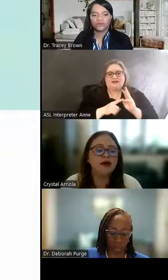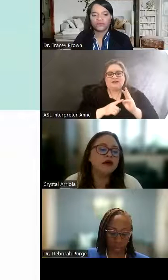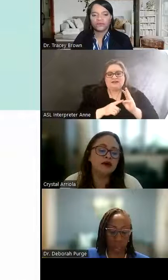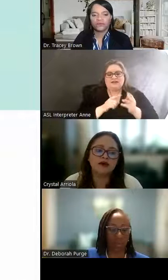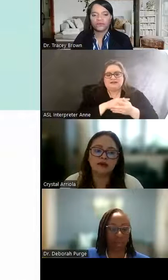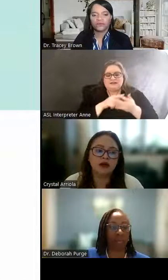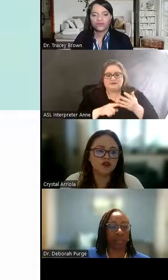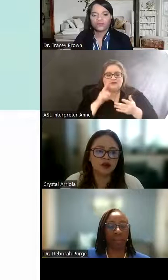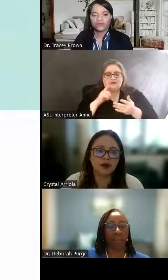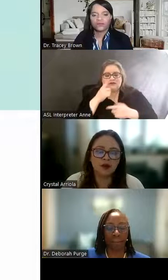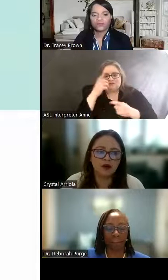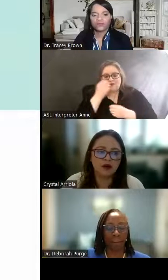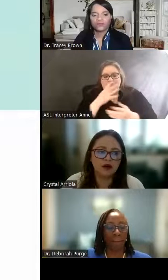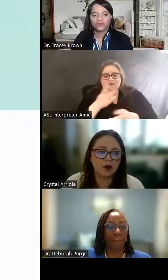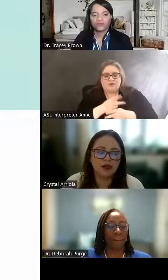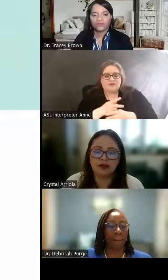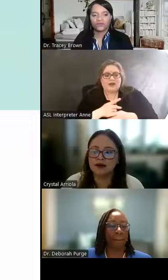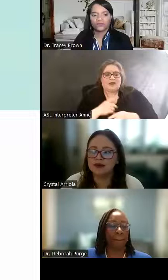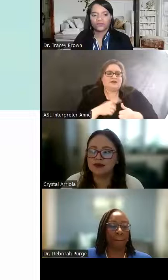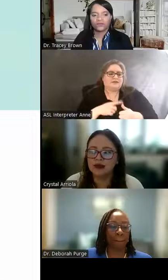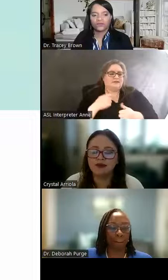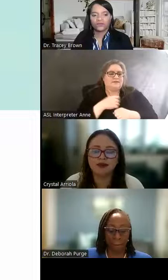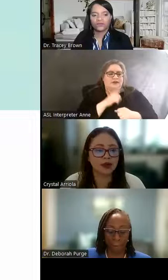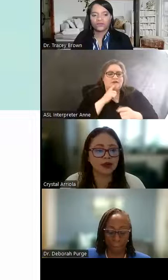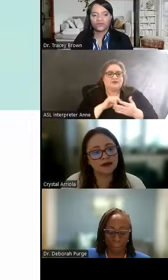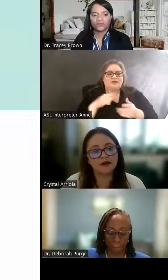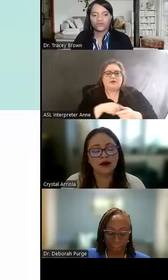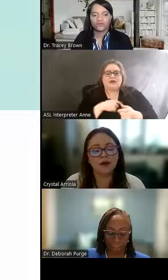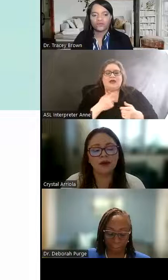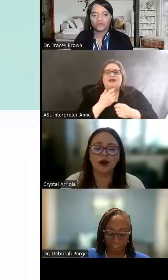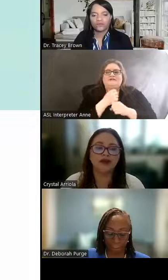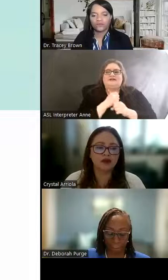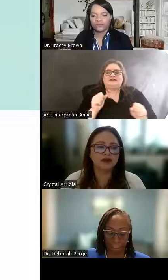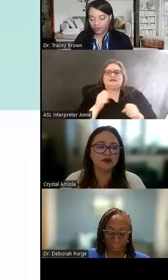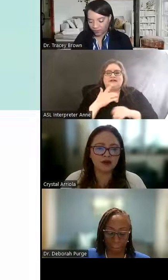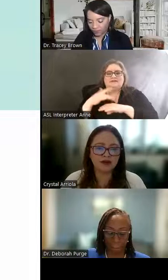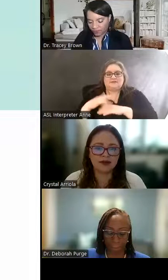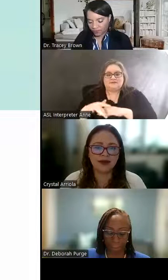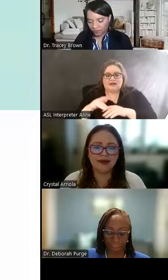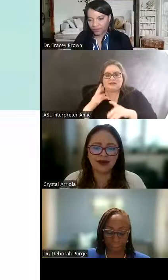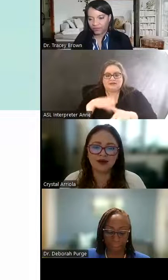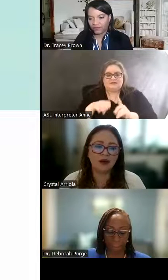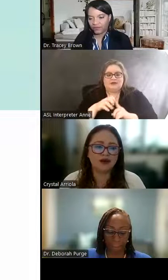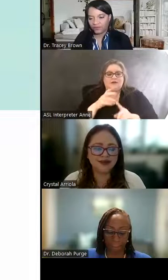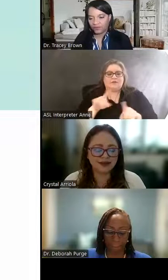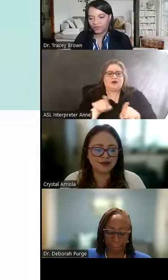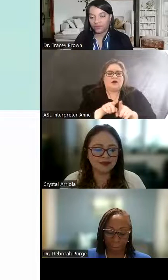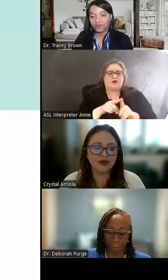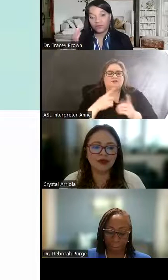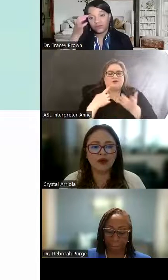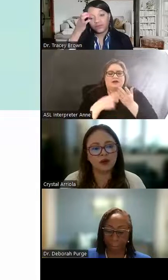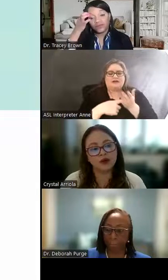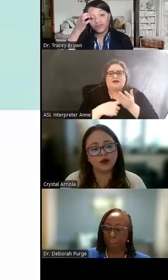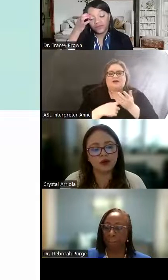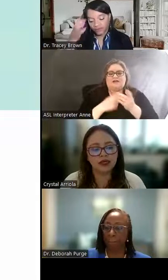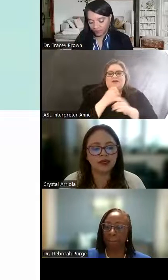care is ensuring that we are opening a safe space and environment, but also experiencing a dialogue of safety in the